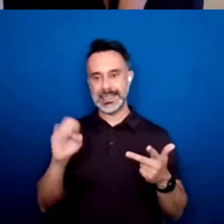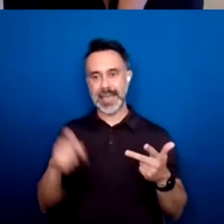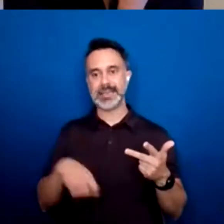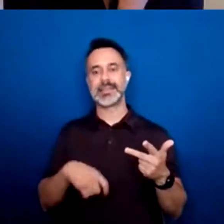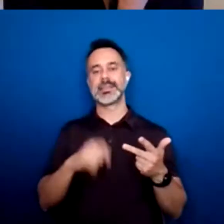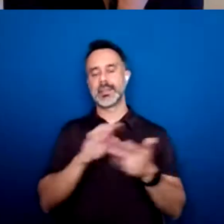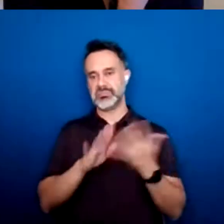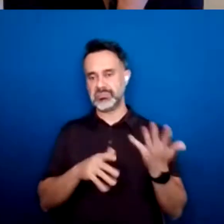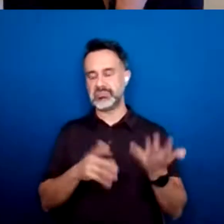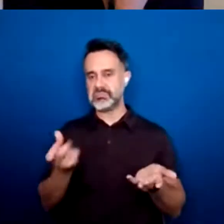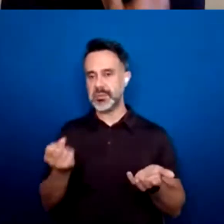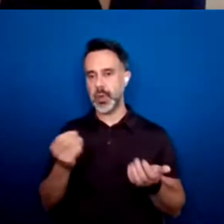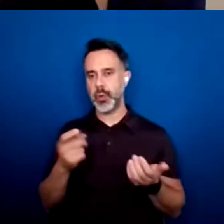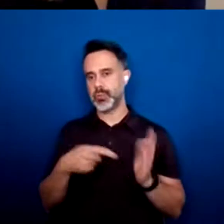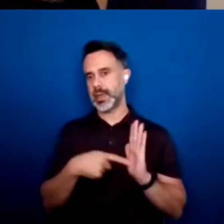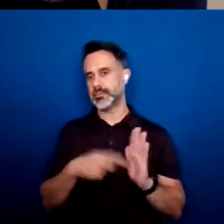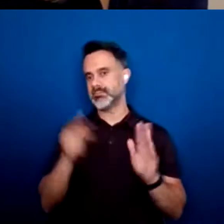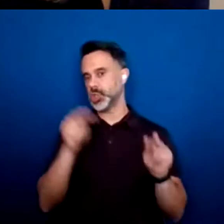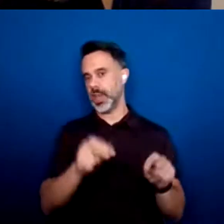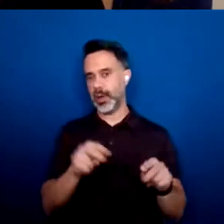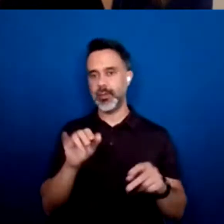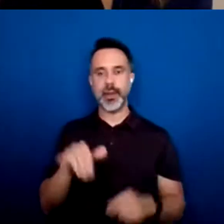there, if folks want to check that out.